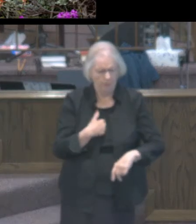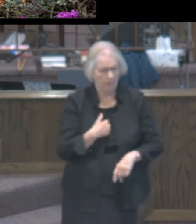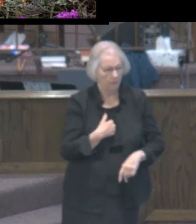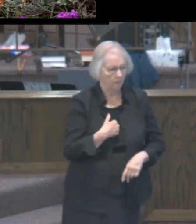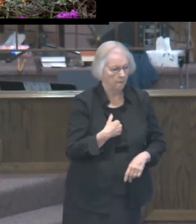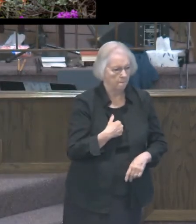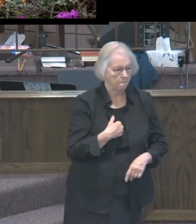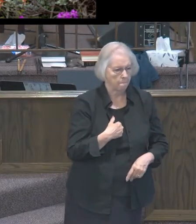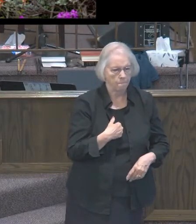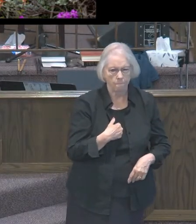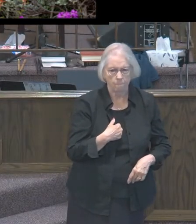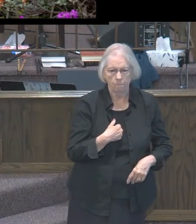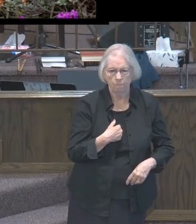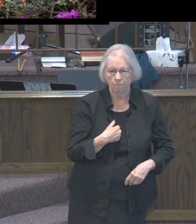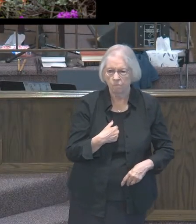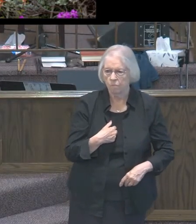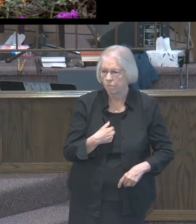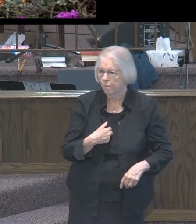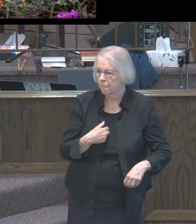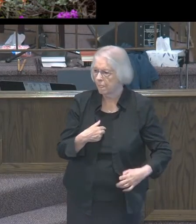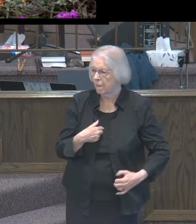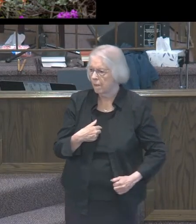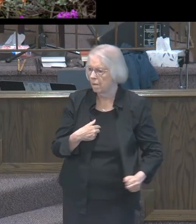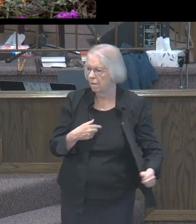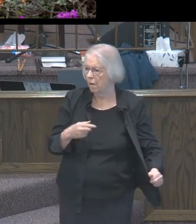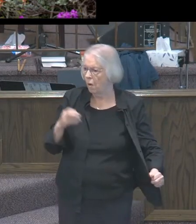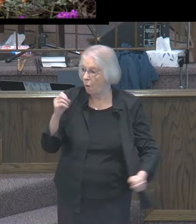Or, really, Jesus?